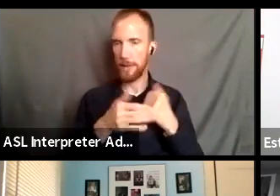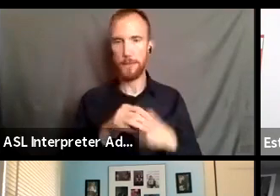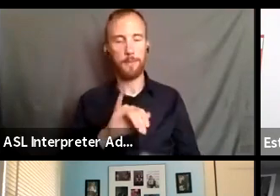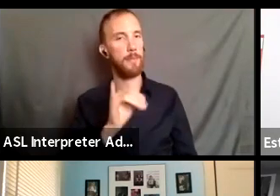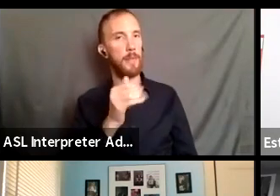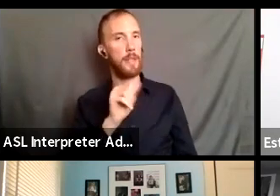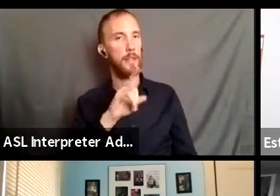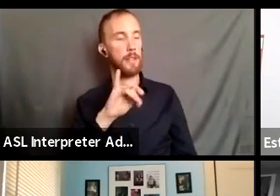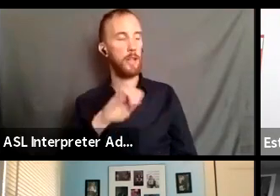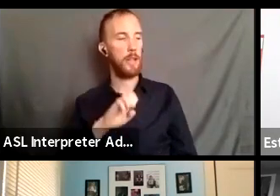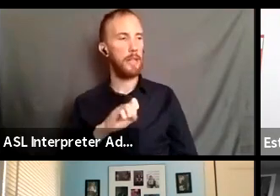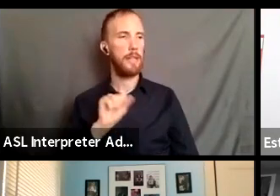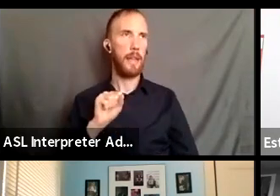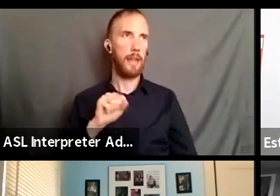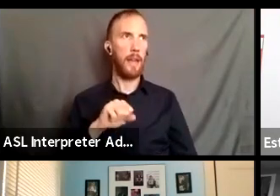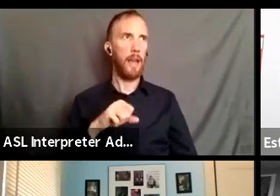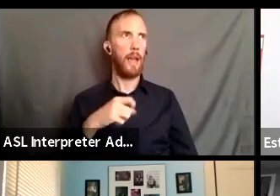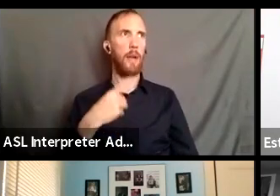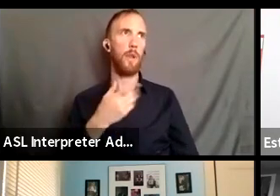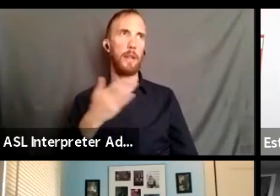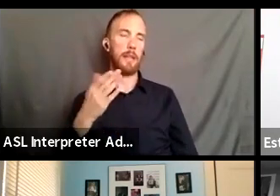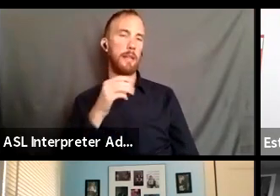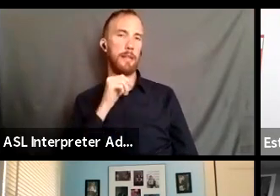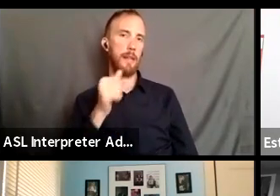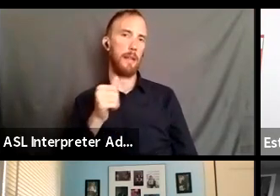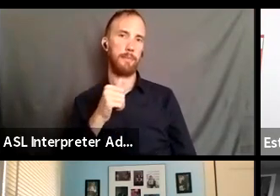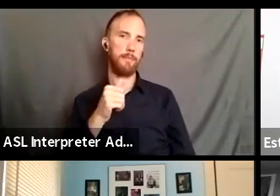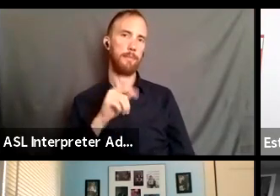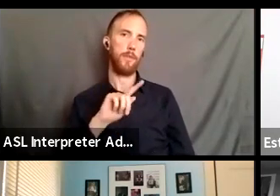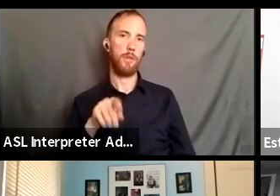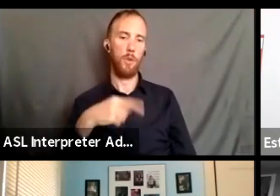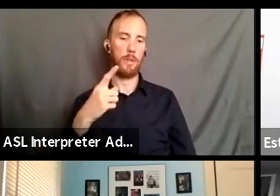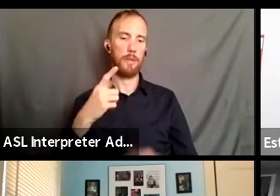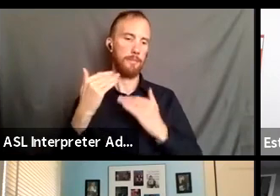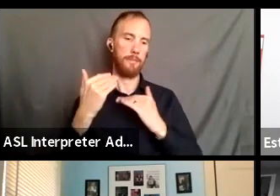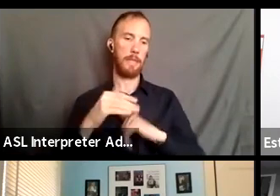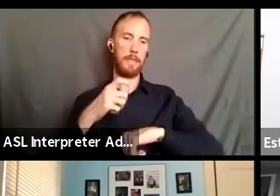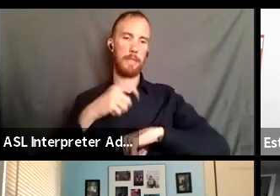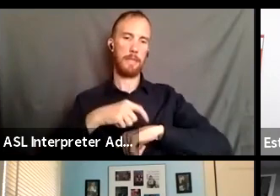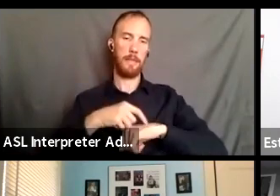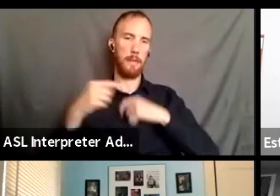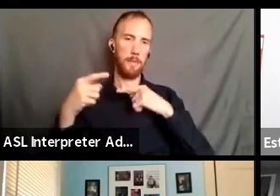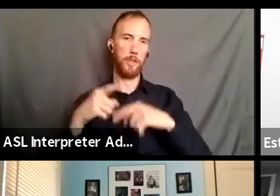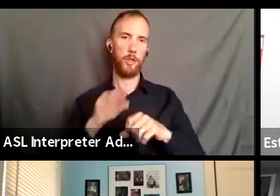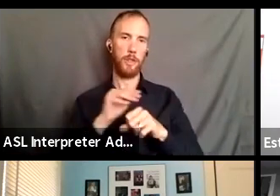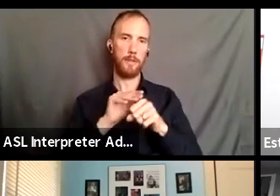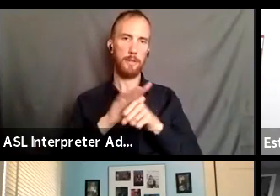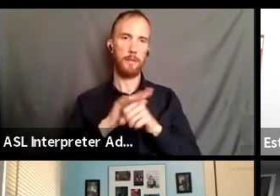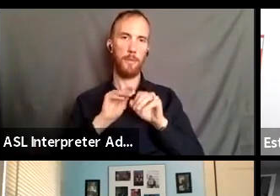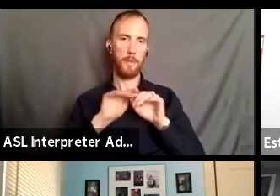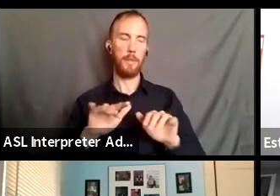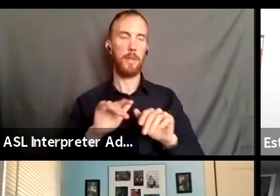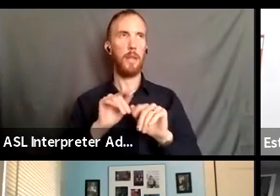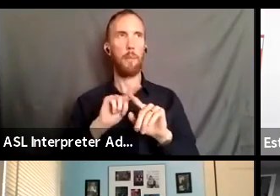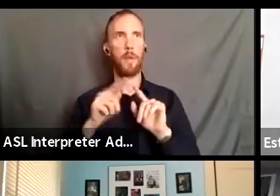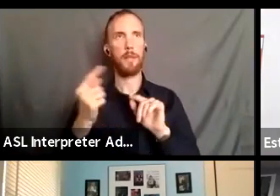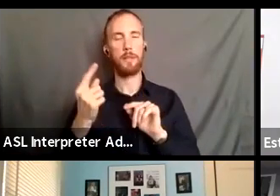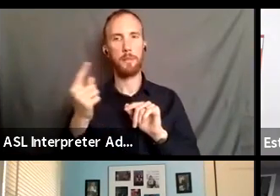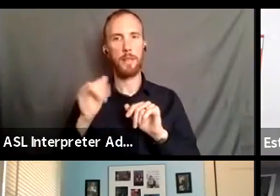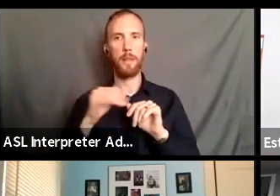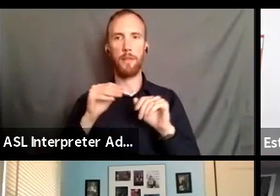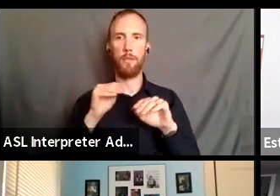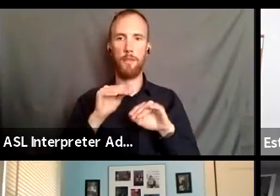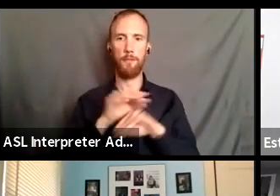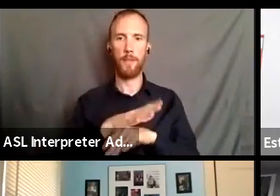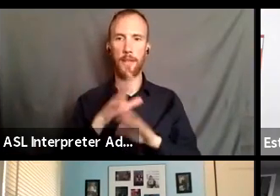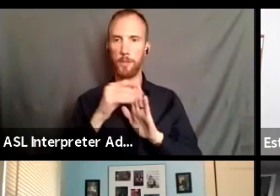not unique to um the pandemic unfortunately this is something that affects our students um you know even outside of the